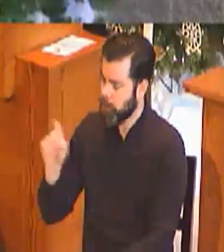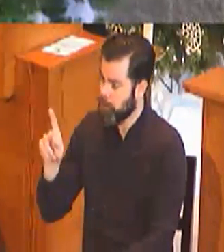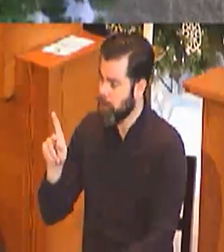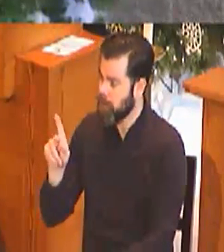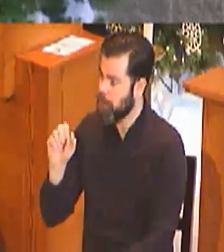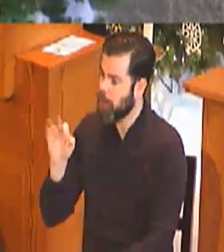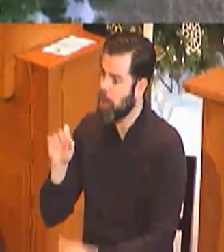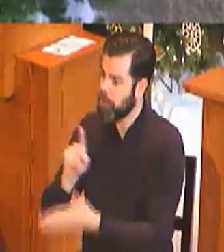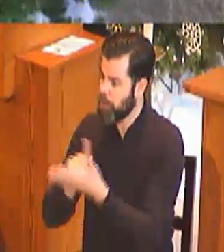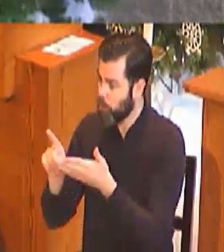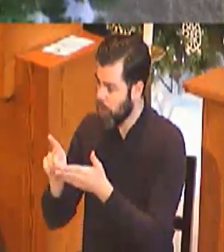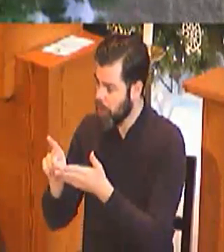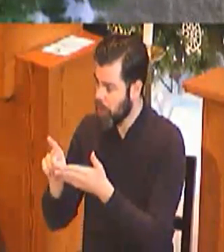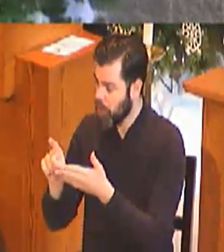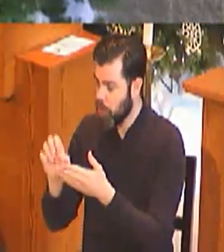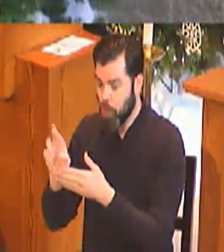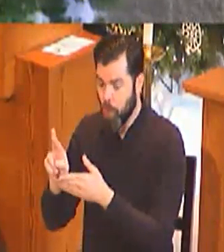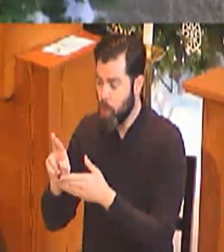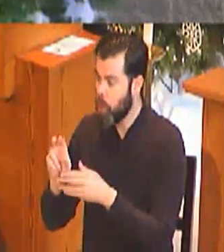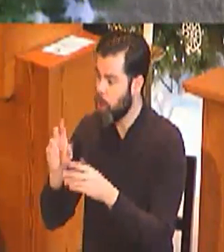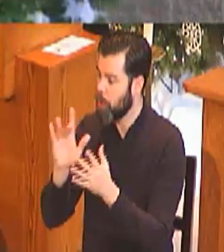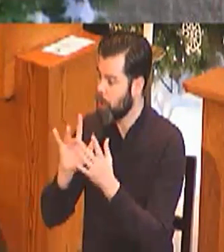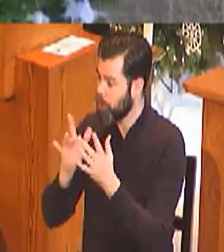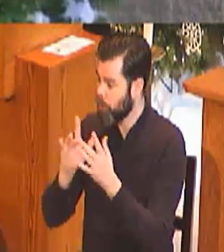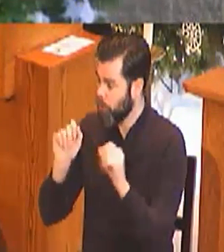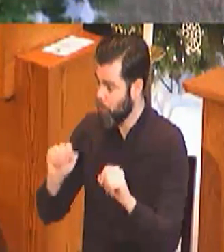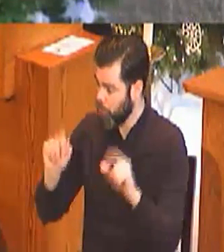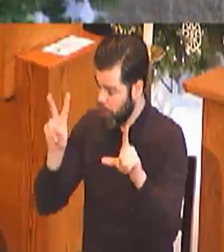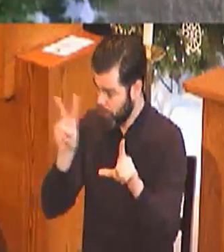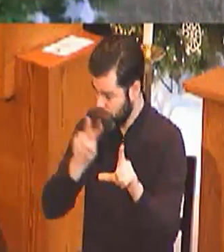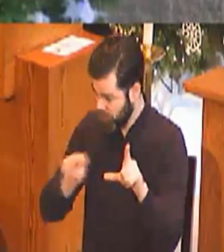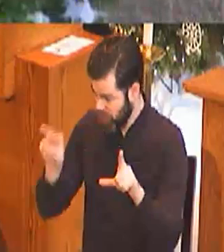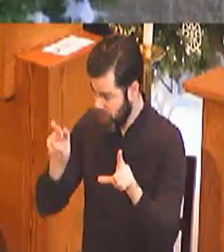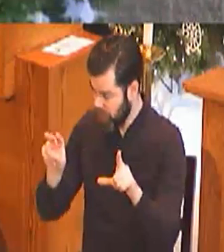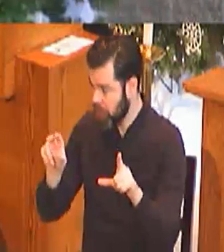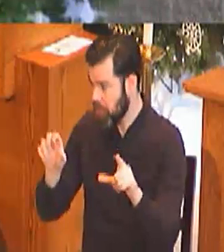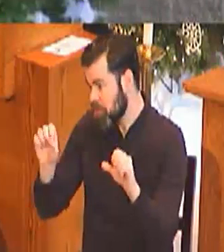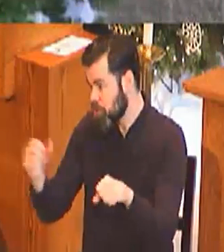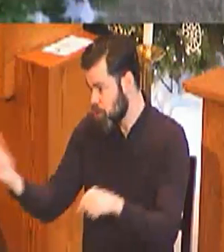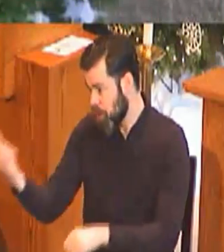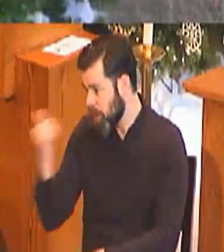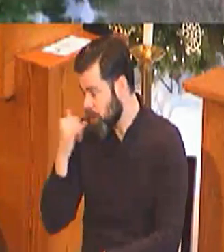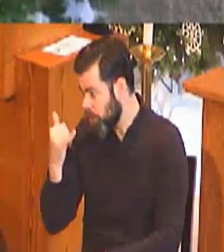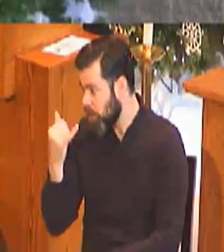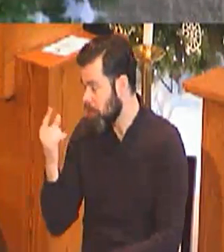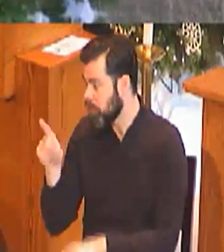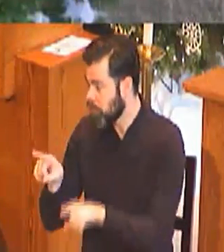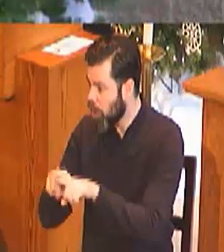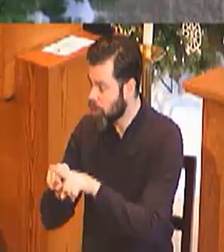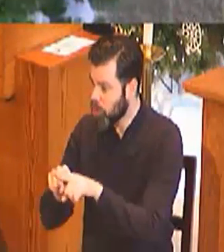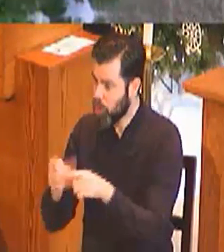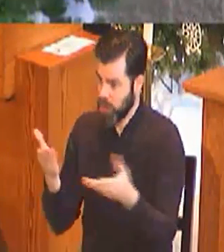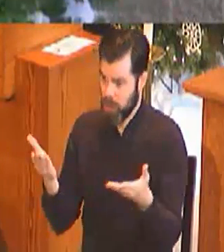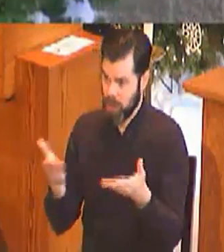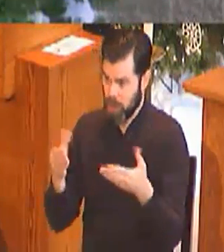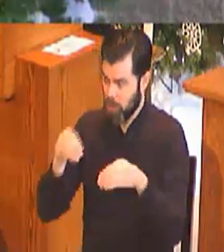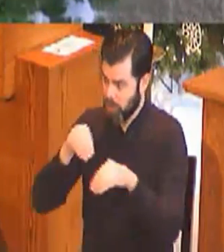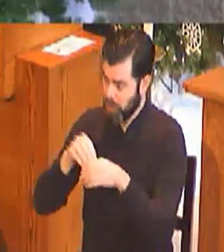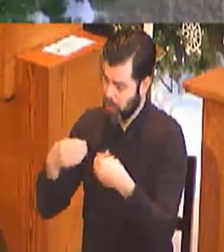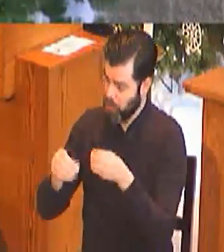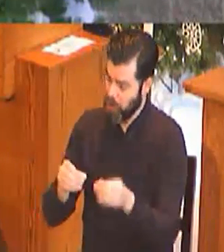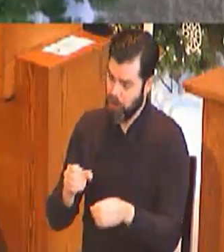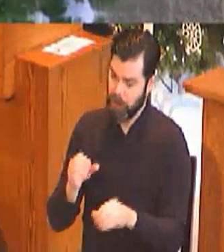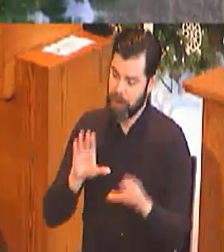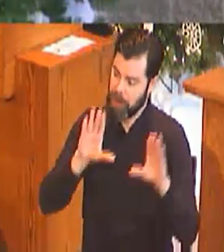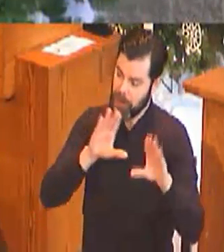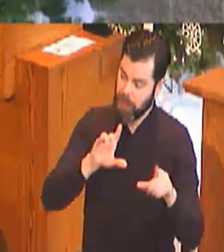website, and if you can't find any answers to something specific, give us a call. We're here Sunday through Thursday. And if you have your cell